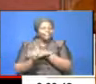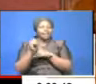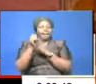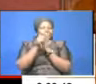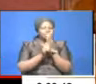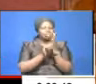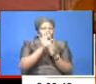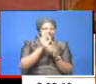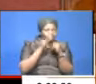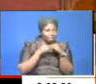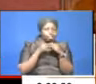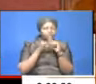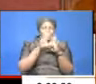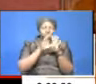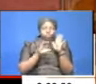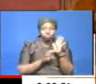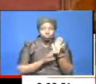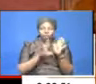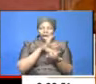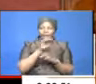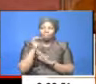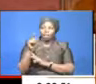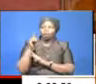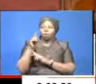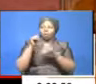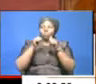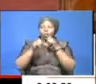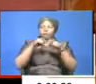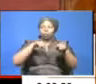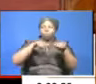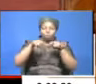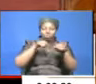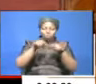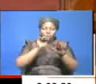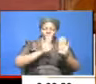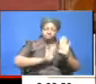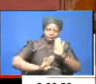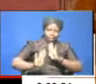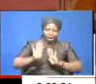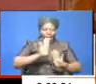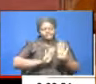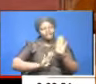Constitution and the laws that govern the conduct of elections.